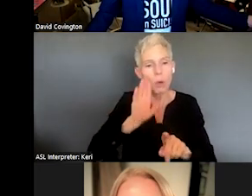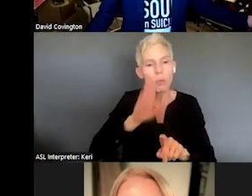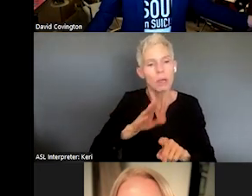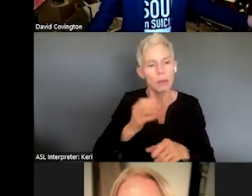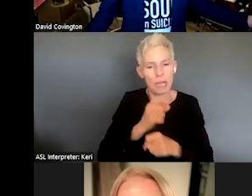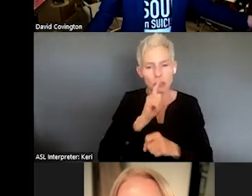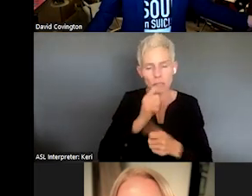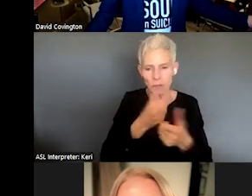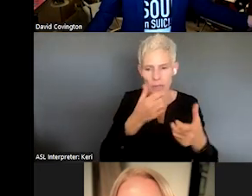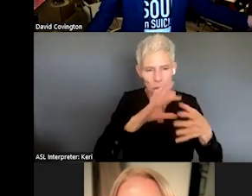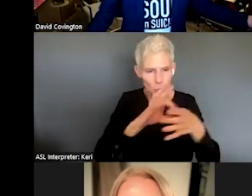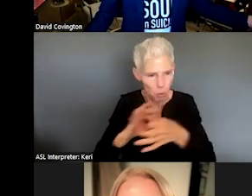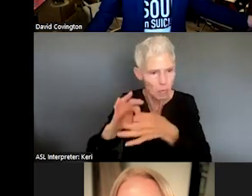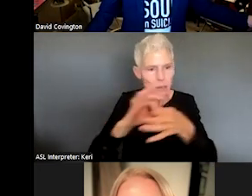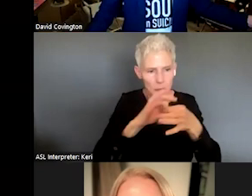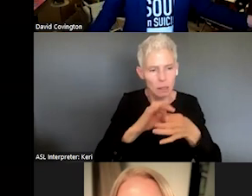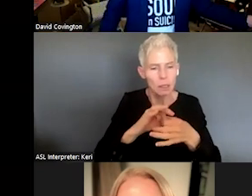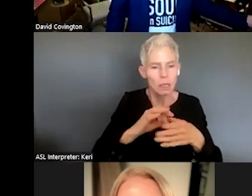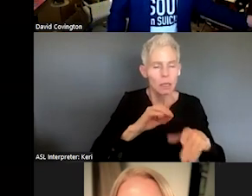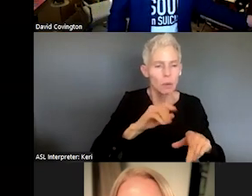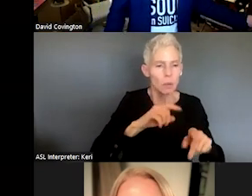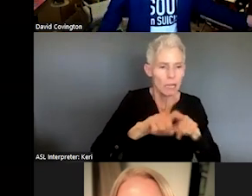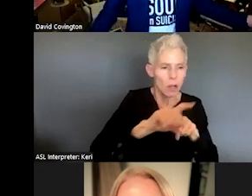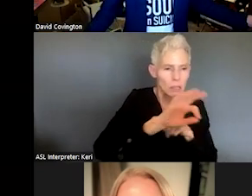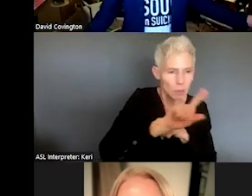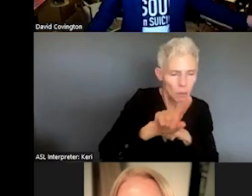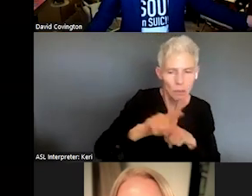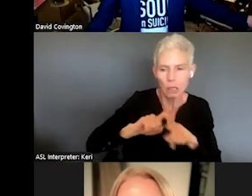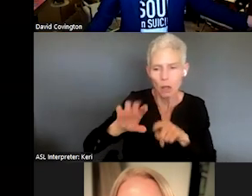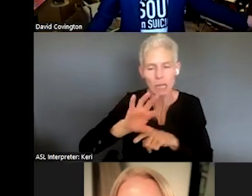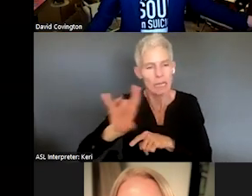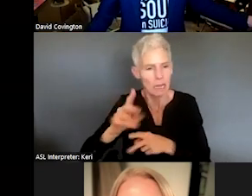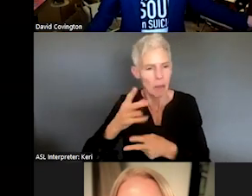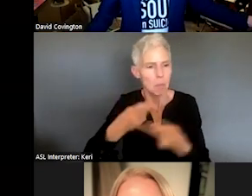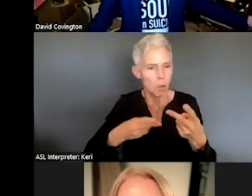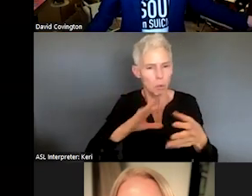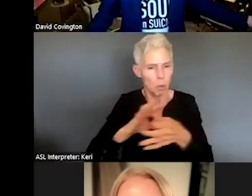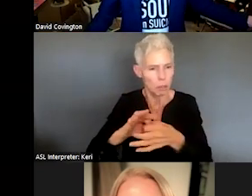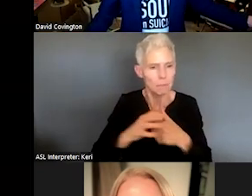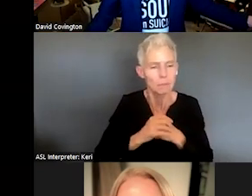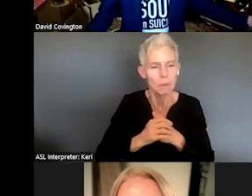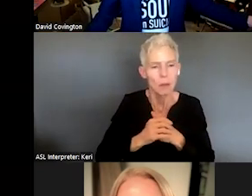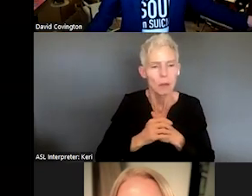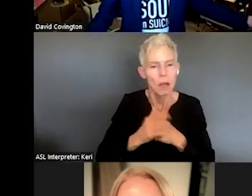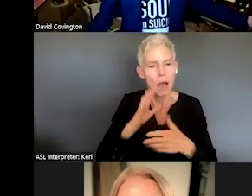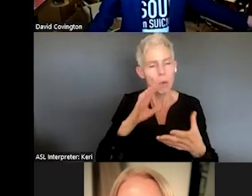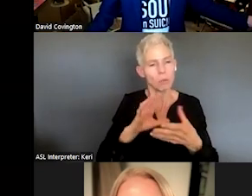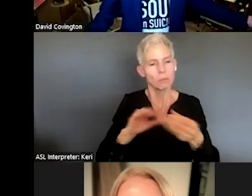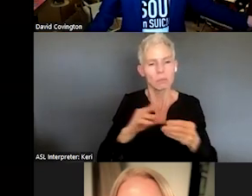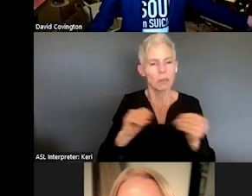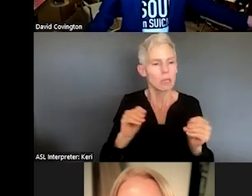coordination of calls between 911 and 988. And then I will say there's